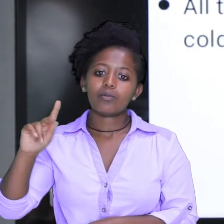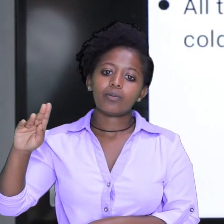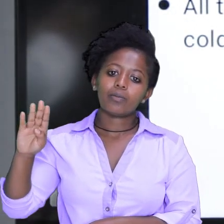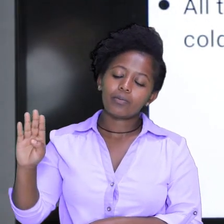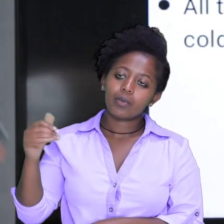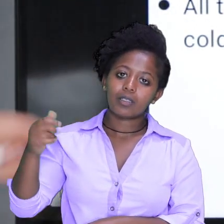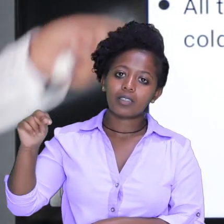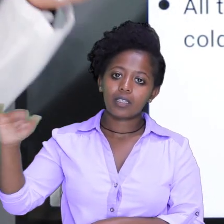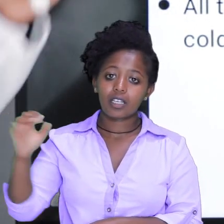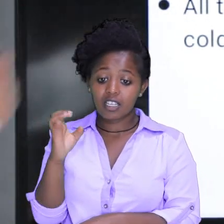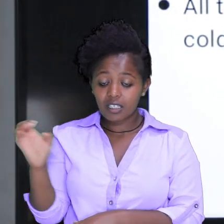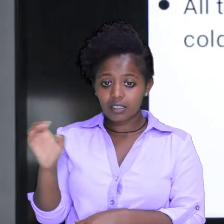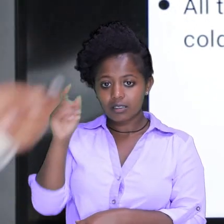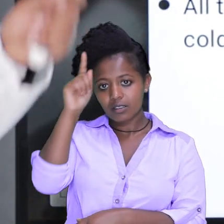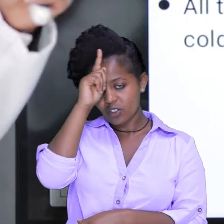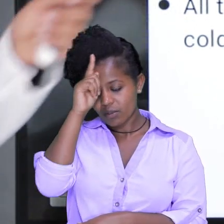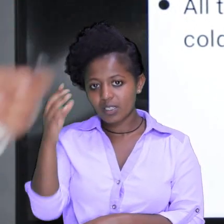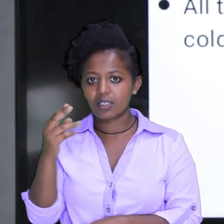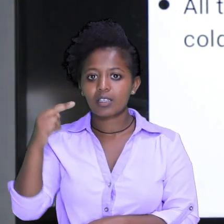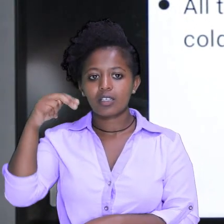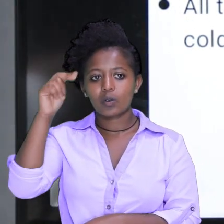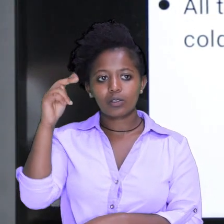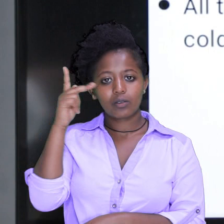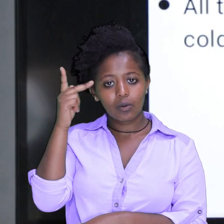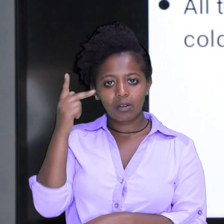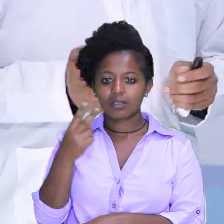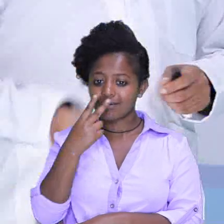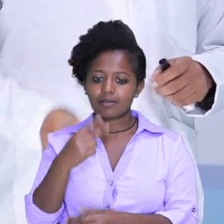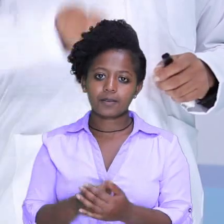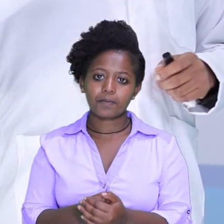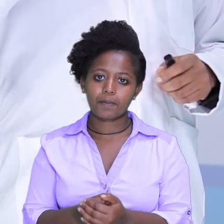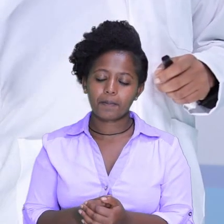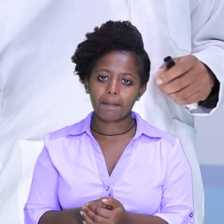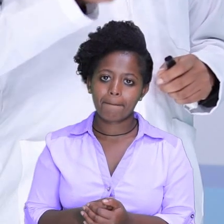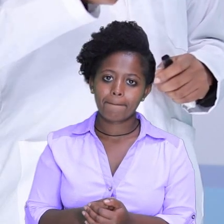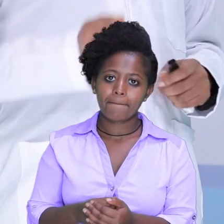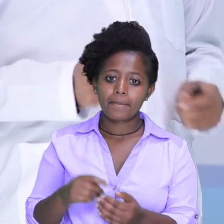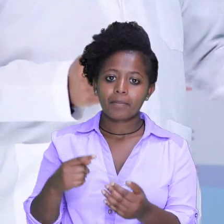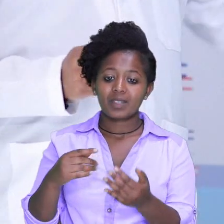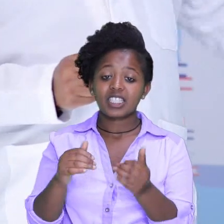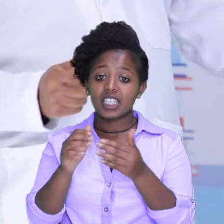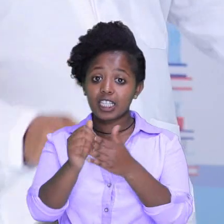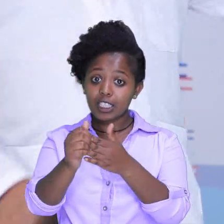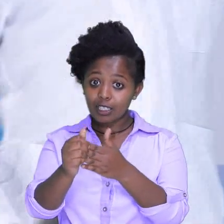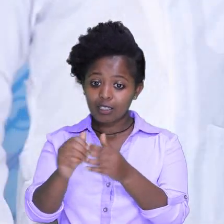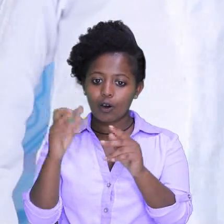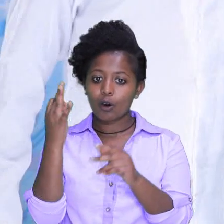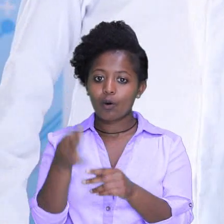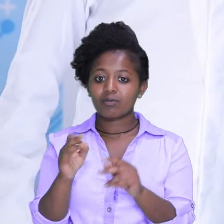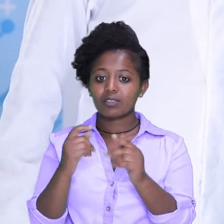East Germany, North Korea, North Vietnam, etc. The leader of this group